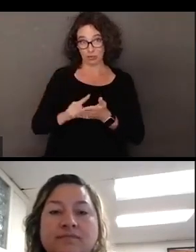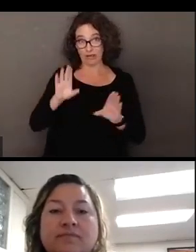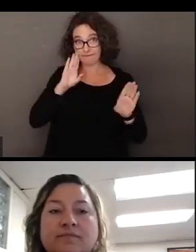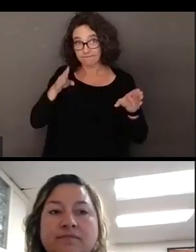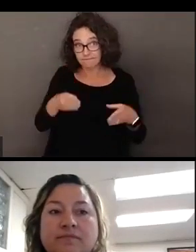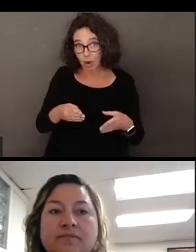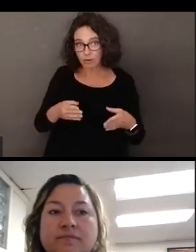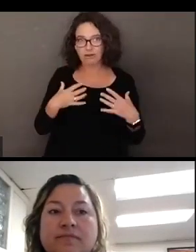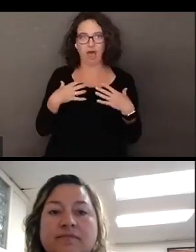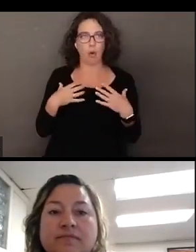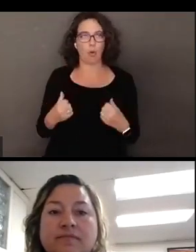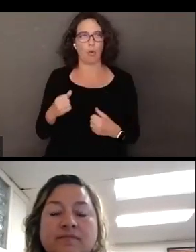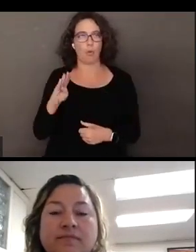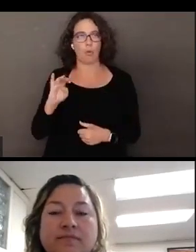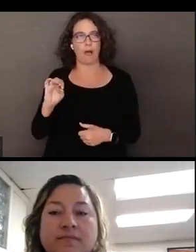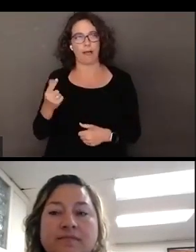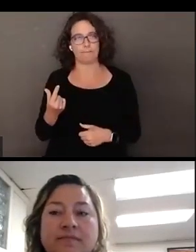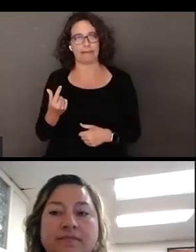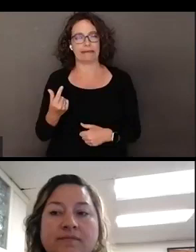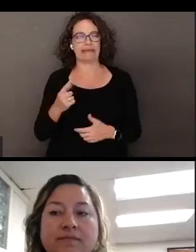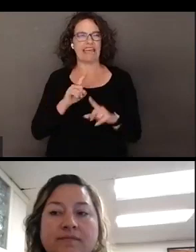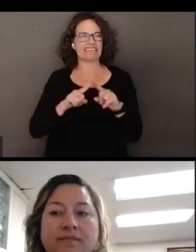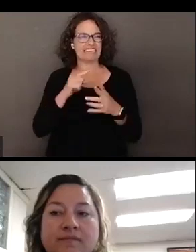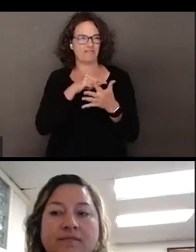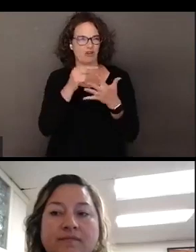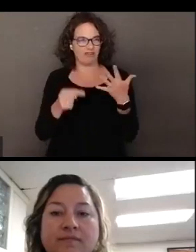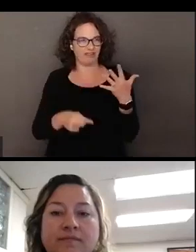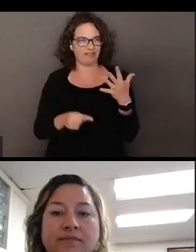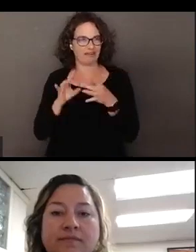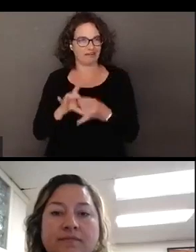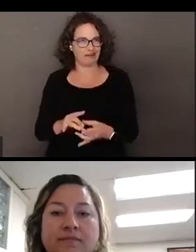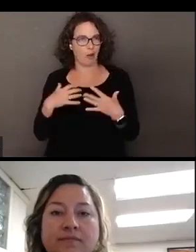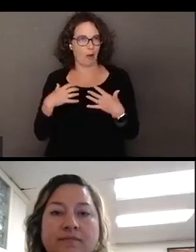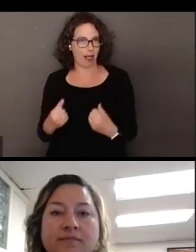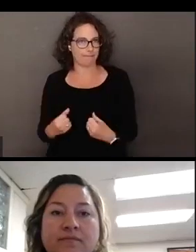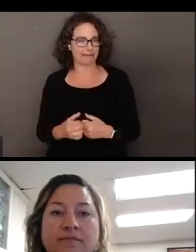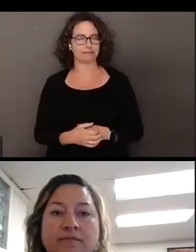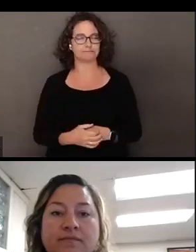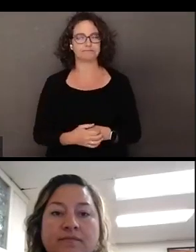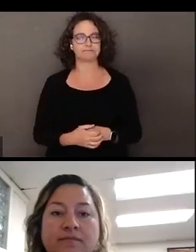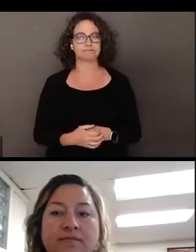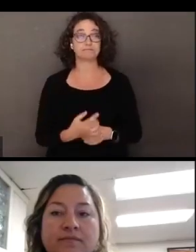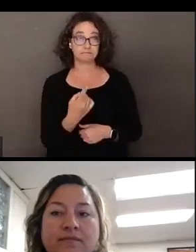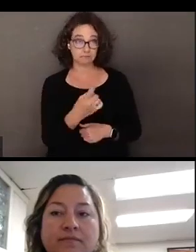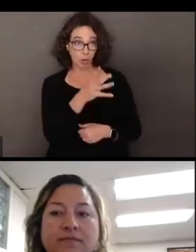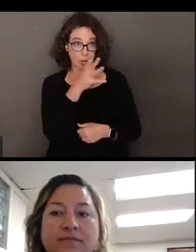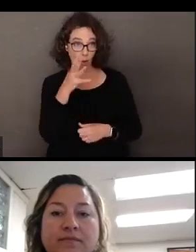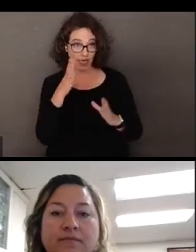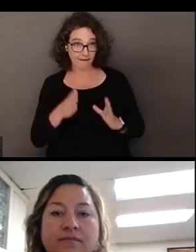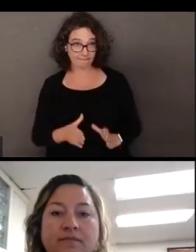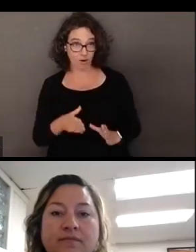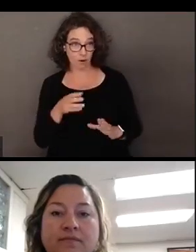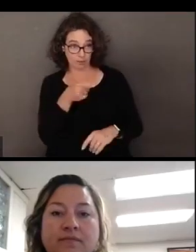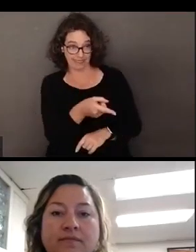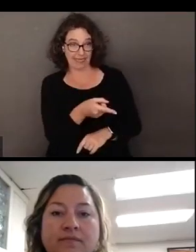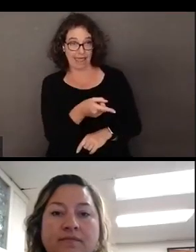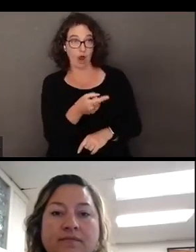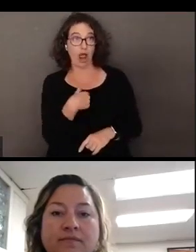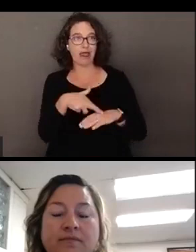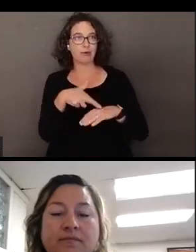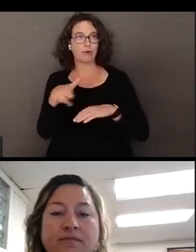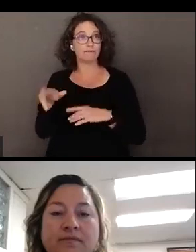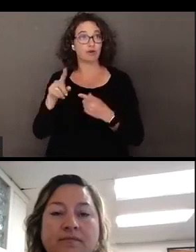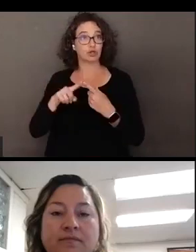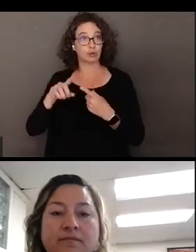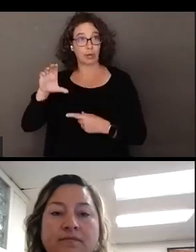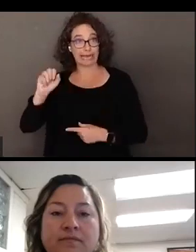and different aspects of well-being. And one of the farmers that was on there, I had referred to the CAMP program,